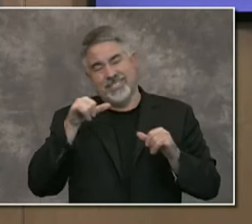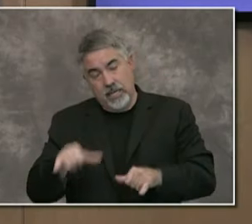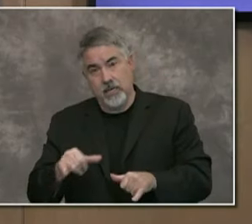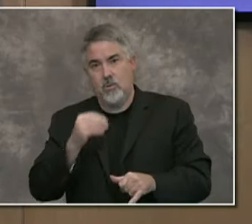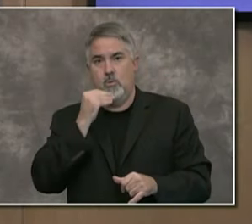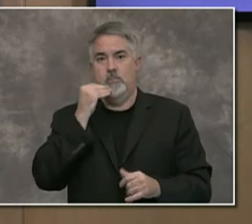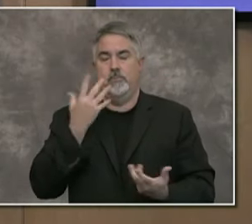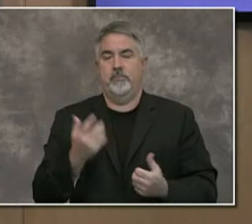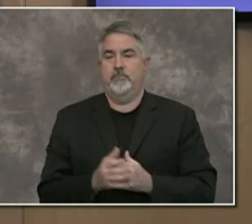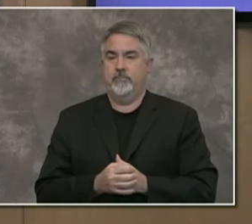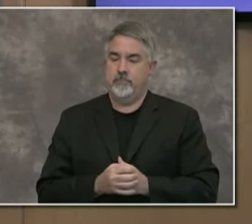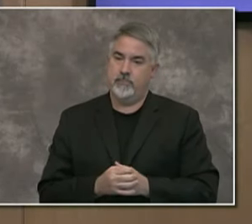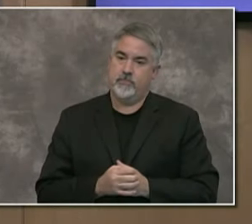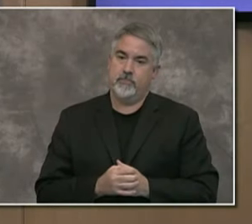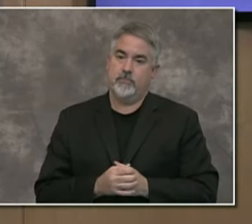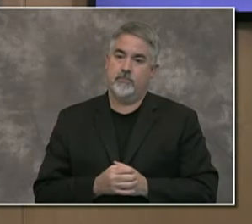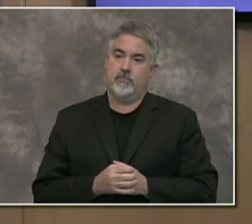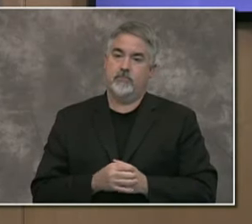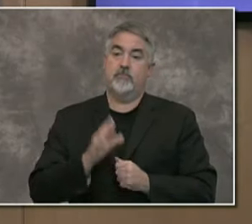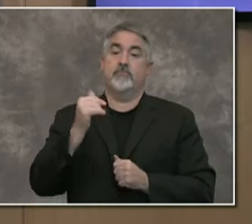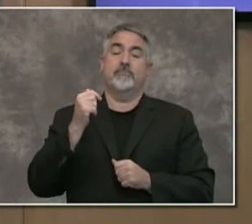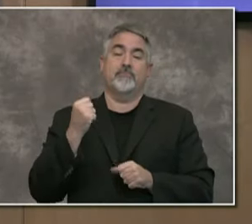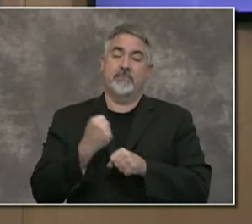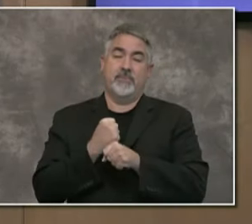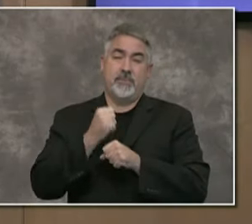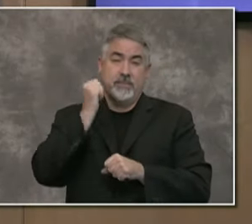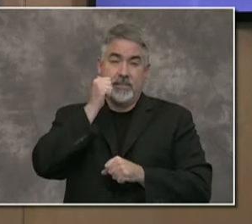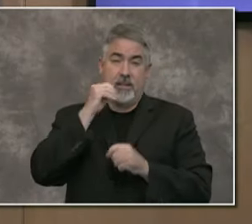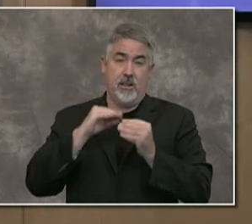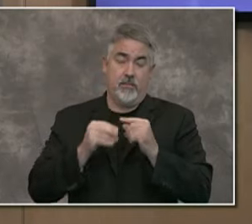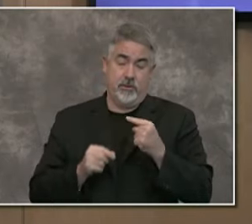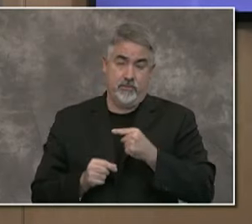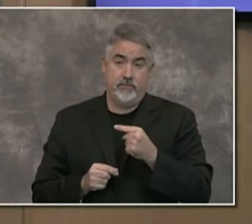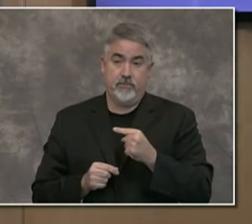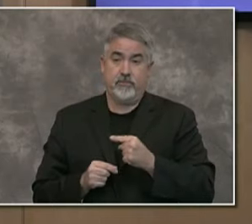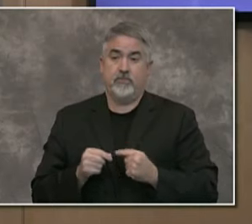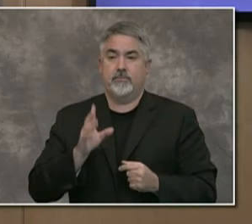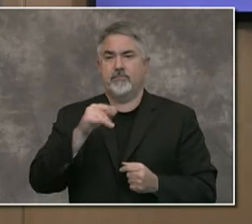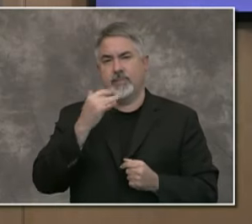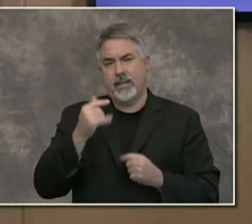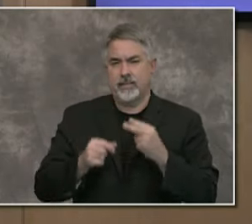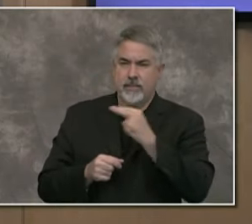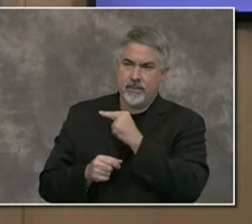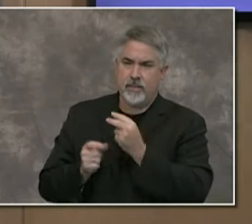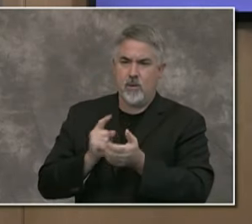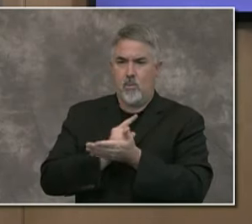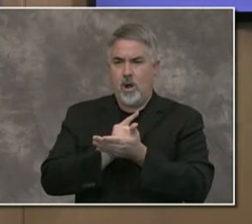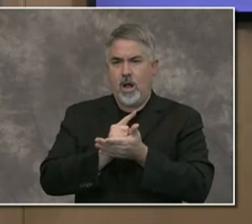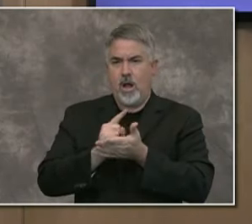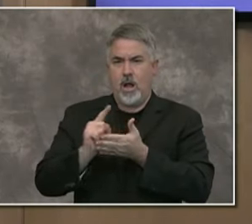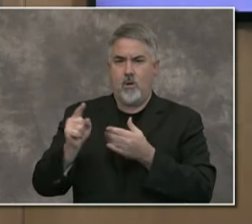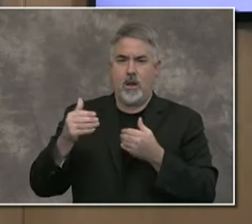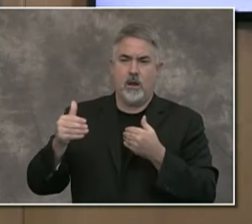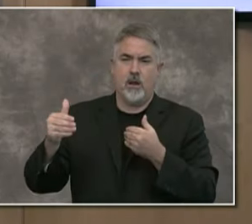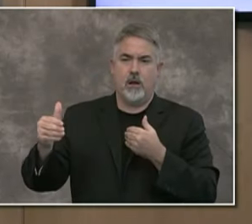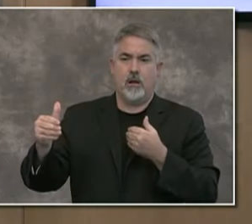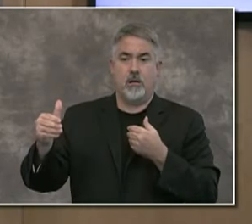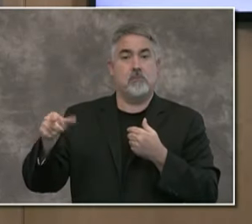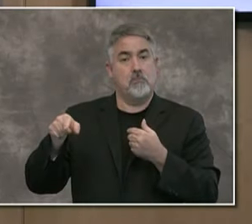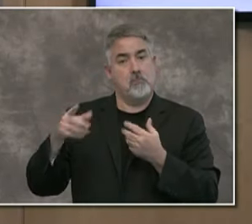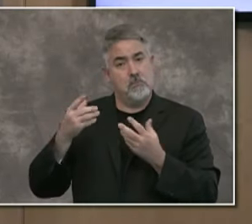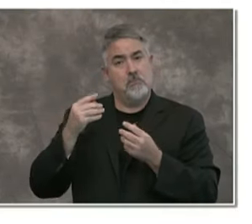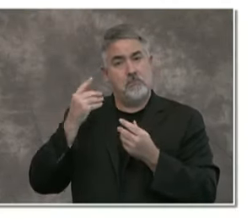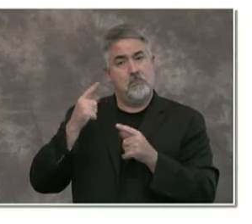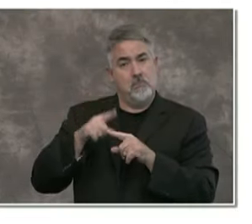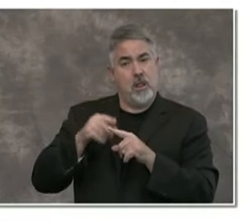a minimum a week, but more likely considerably longer than that, to have it have any reliable predictability about